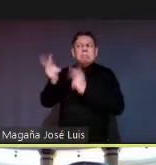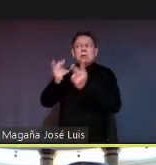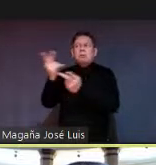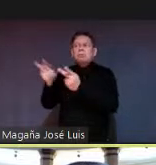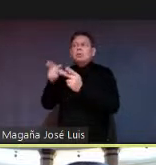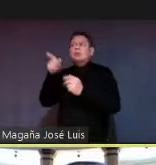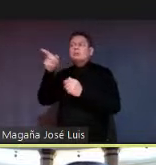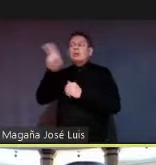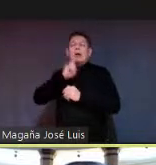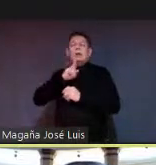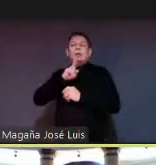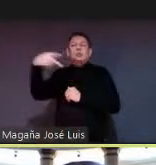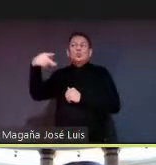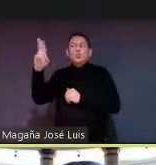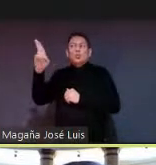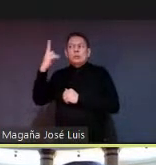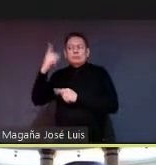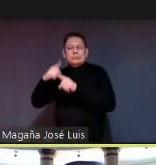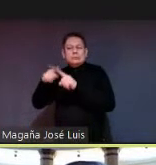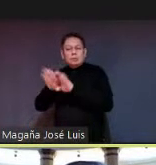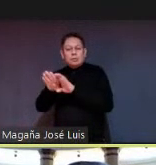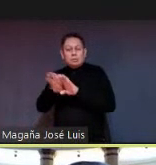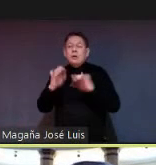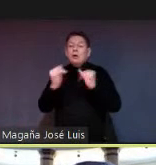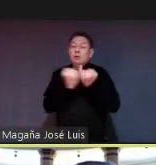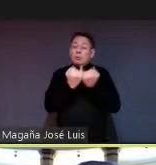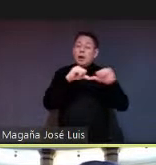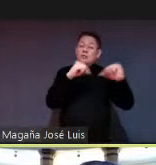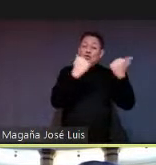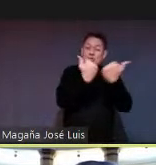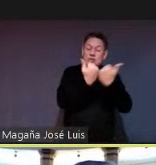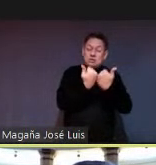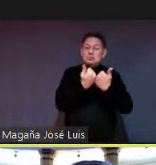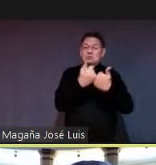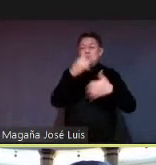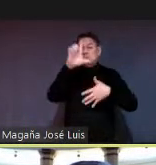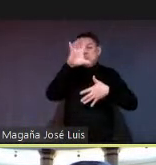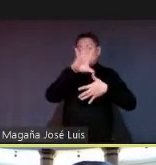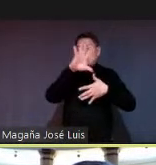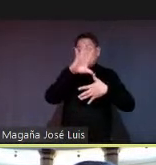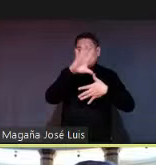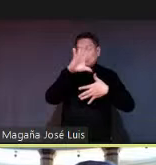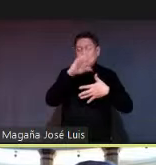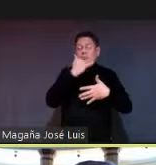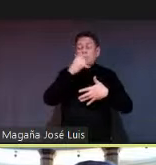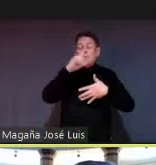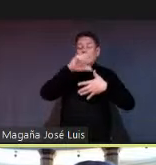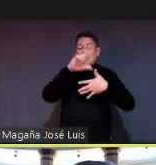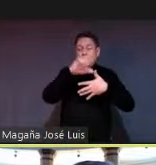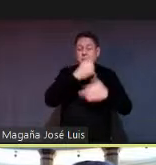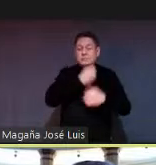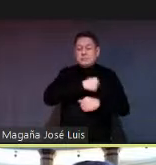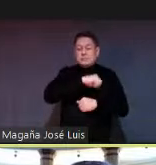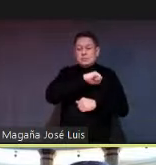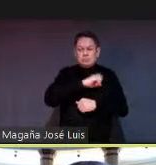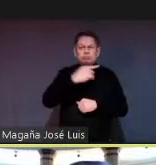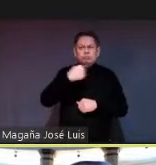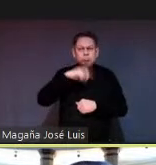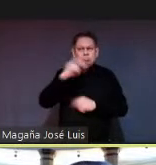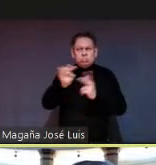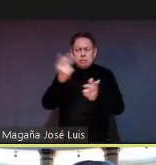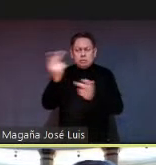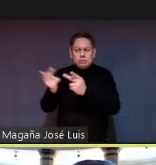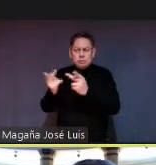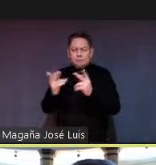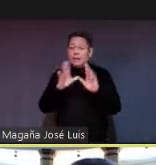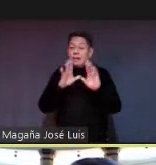their curriculum. And finally, Pan American Health Organization and the role of universities. With all of this